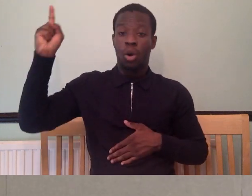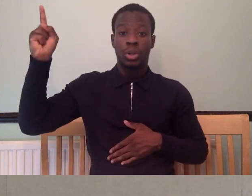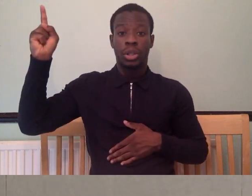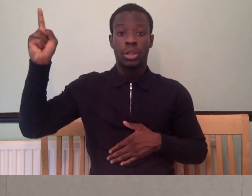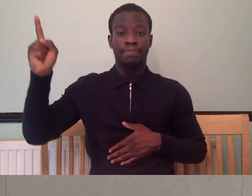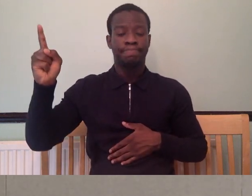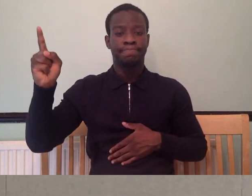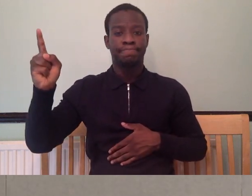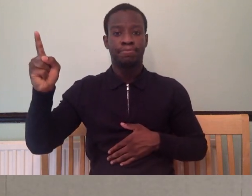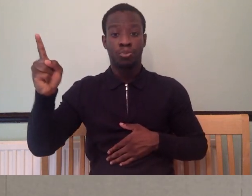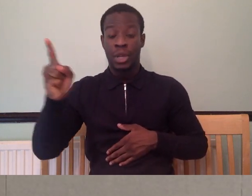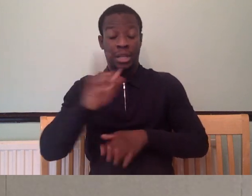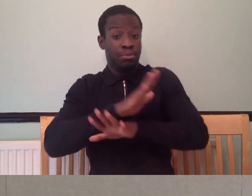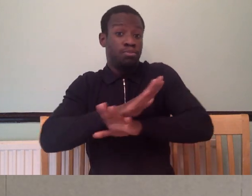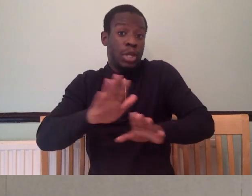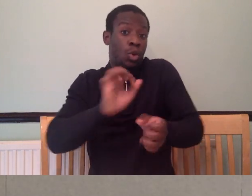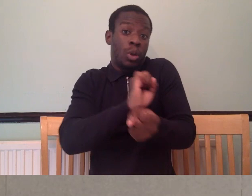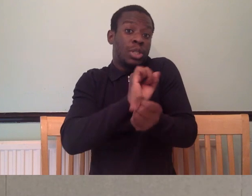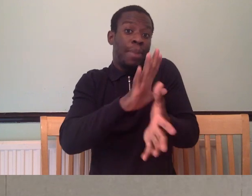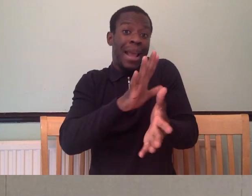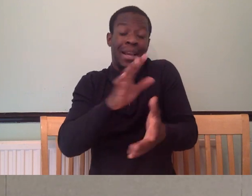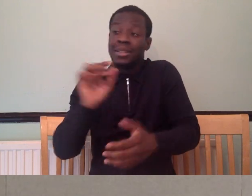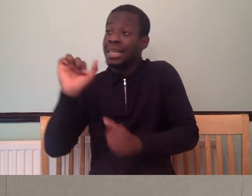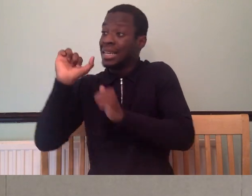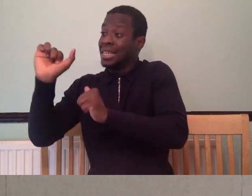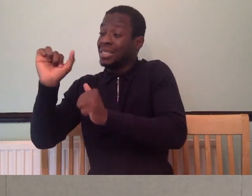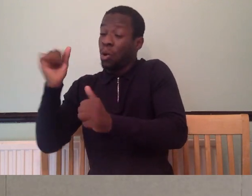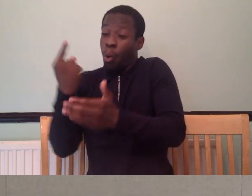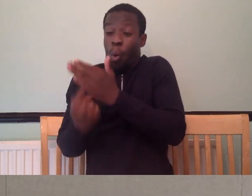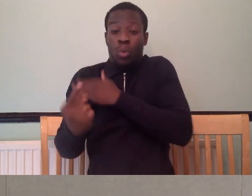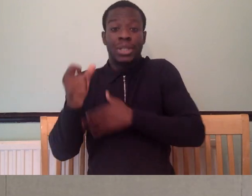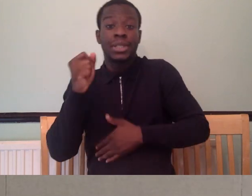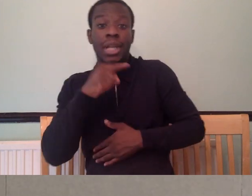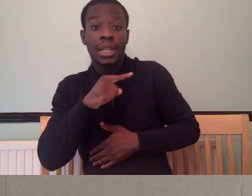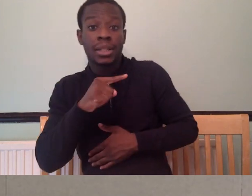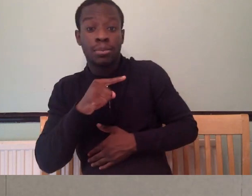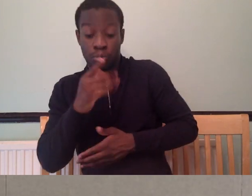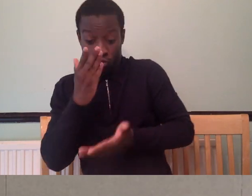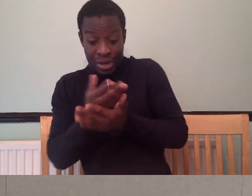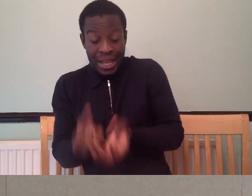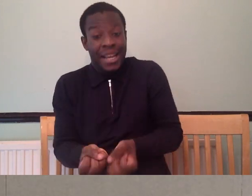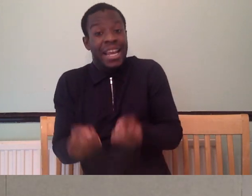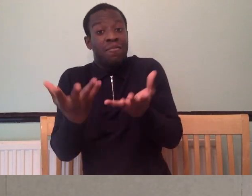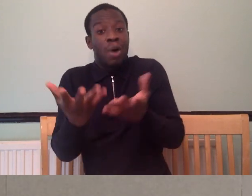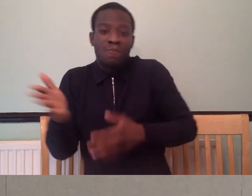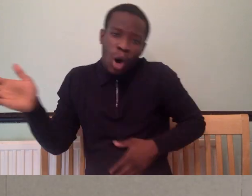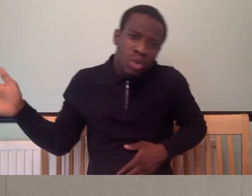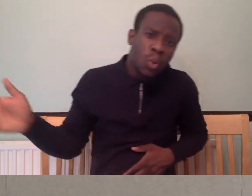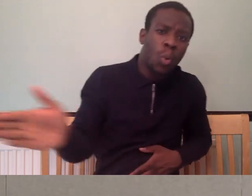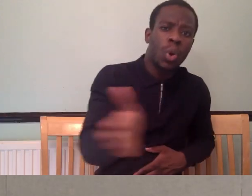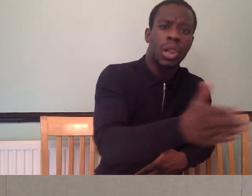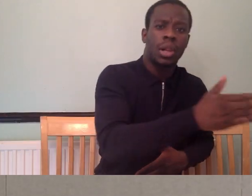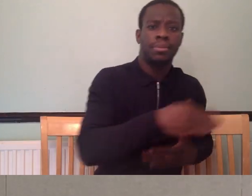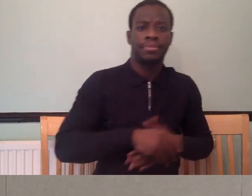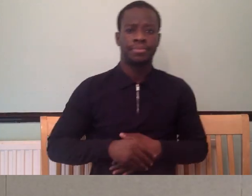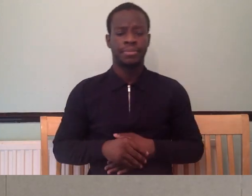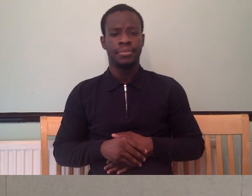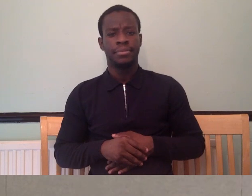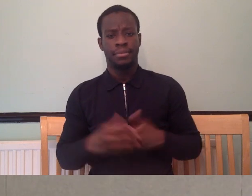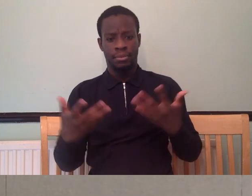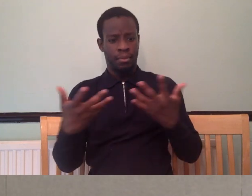spare his own son, but gave him up for us all. How will he not